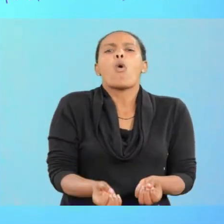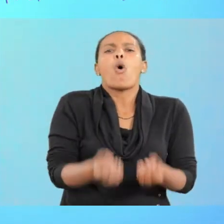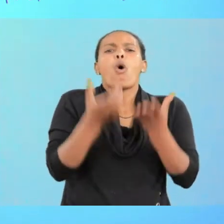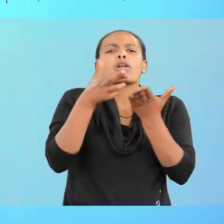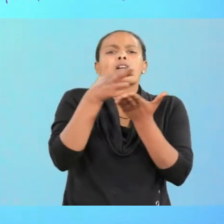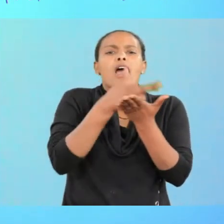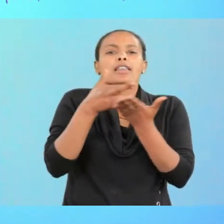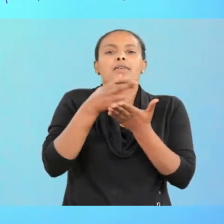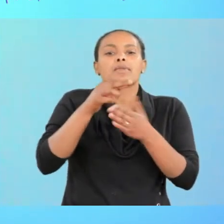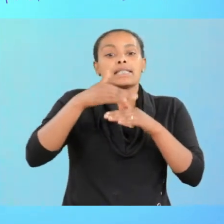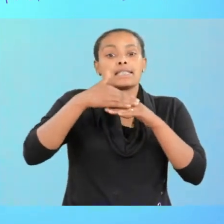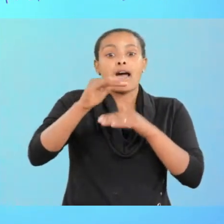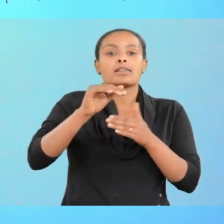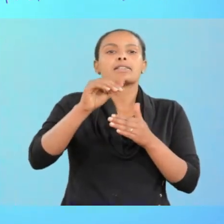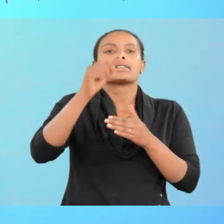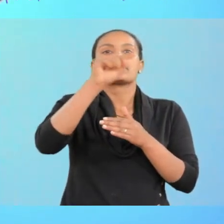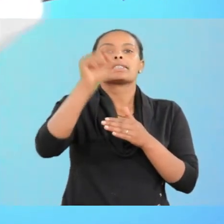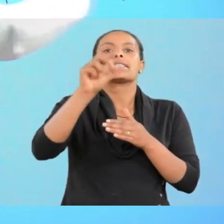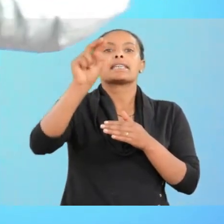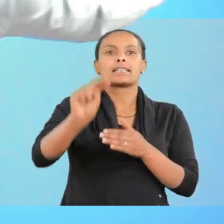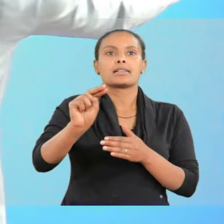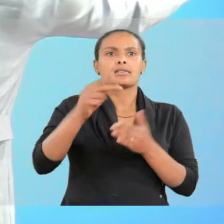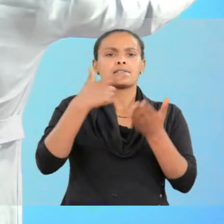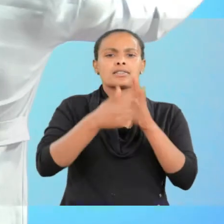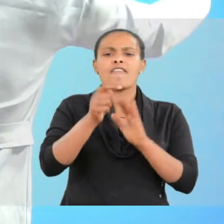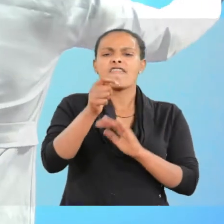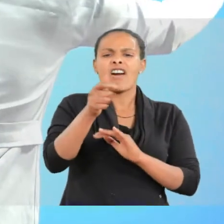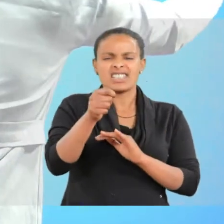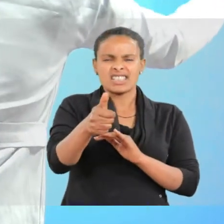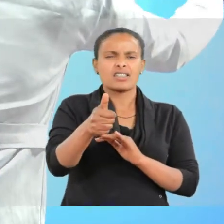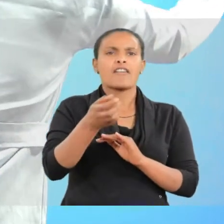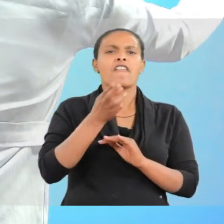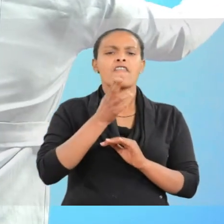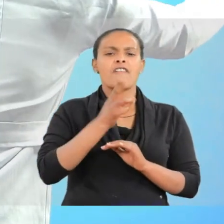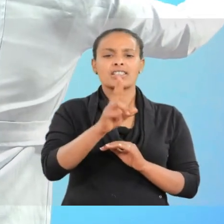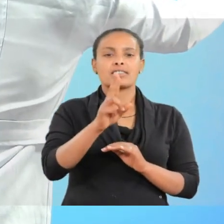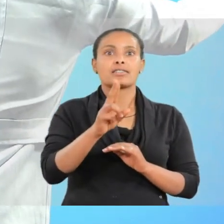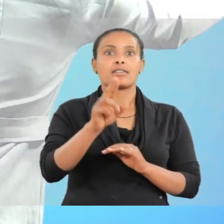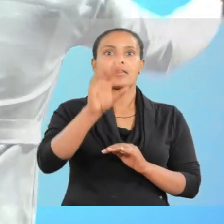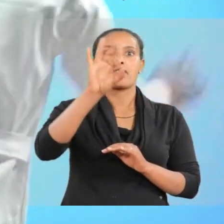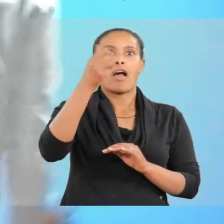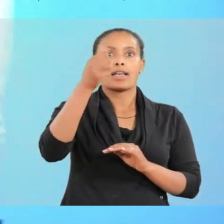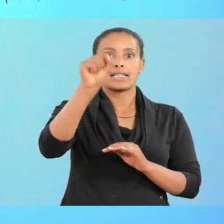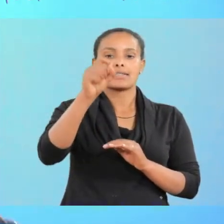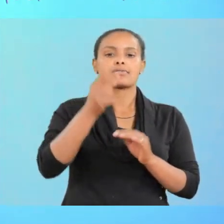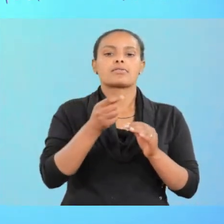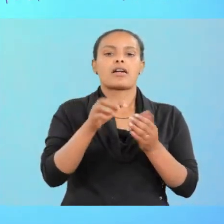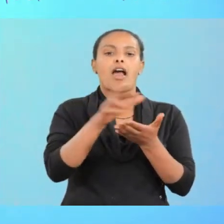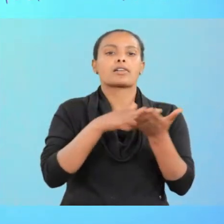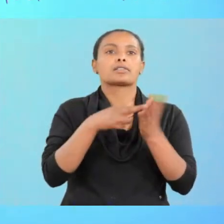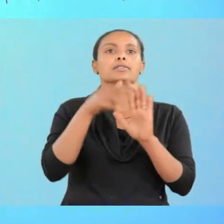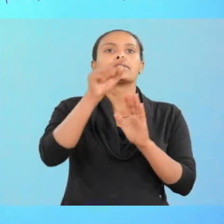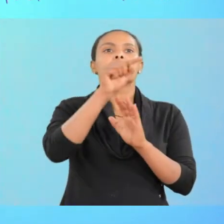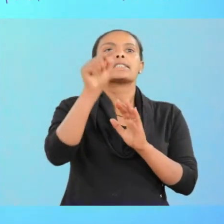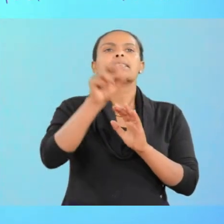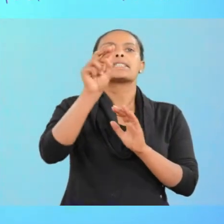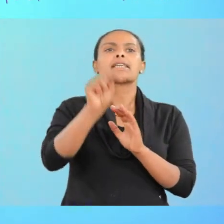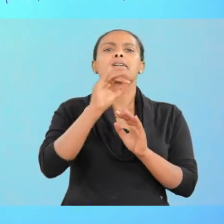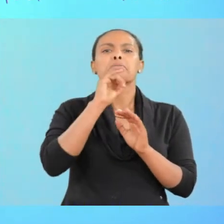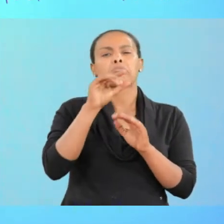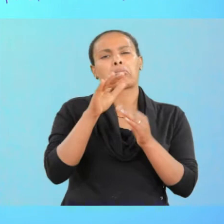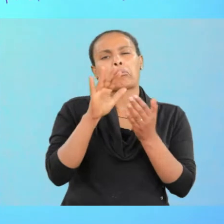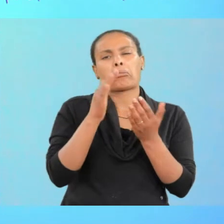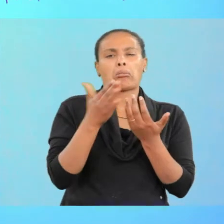than zinc. Therefore, this reaction is fast reaction, you see, is fast. Zinc is